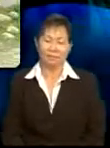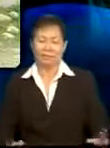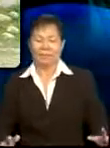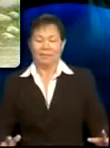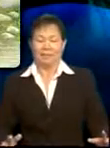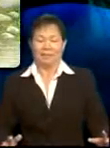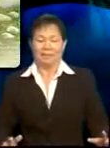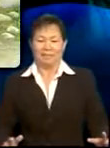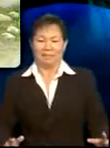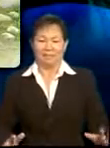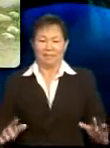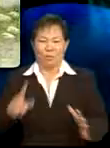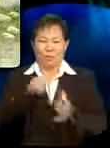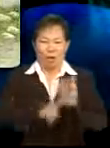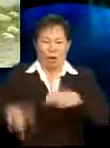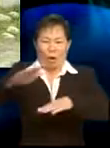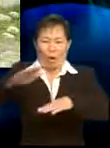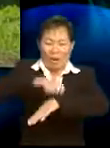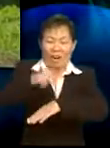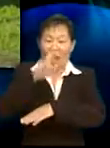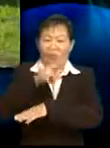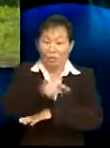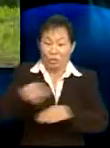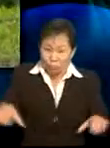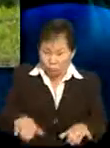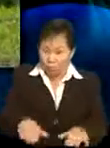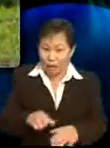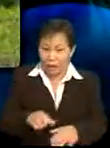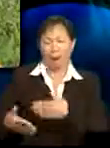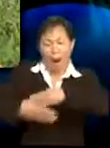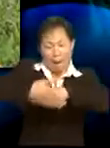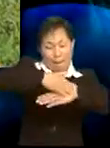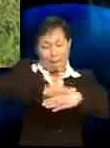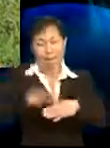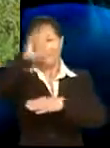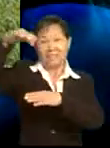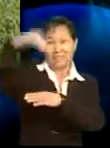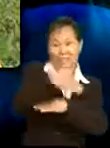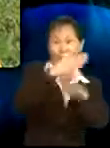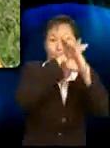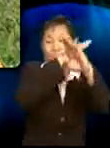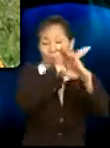Ah! What on earth are you doing? Well, I'm applying sunblock.